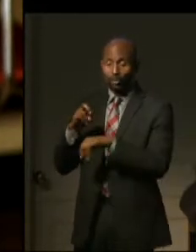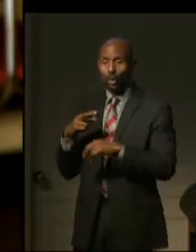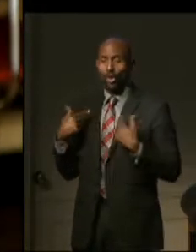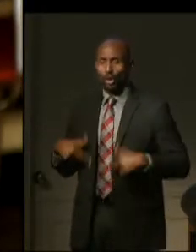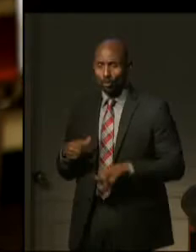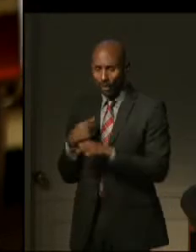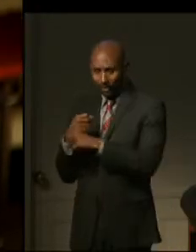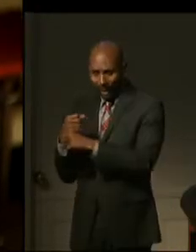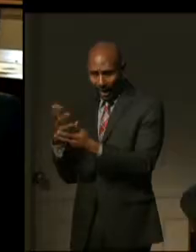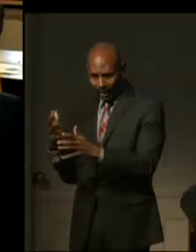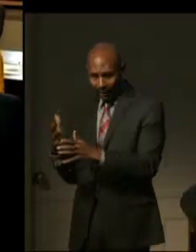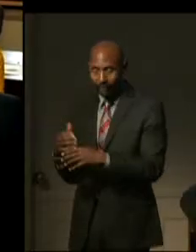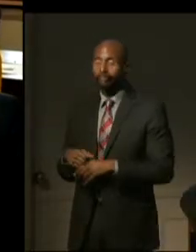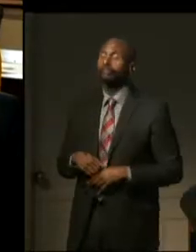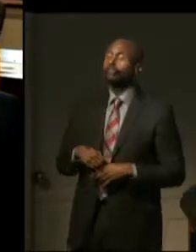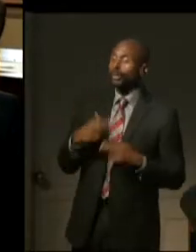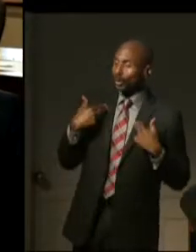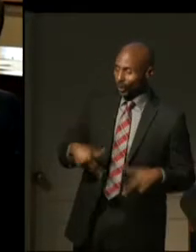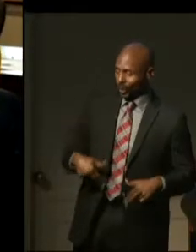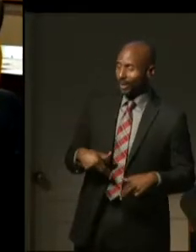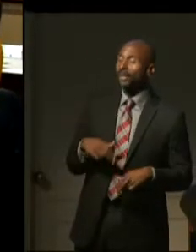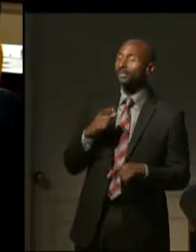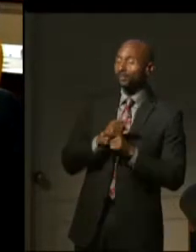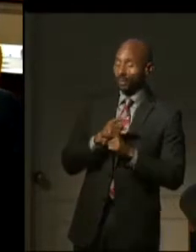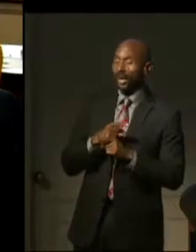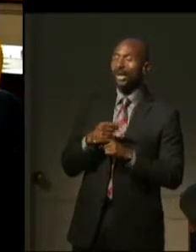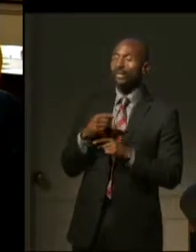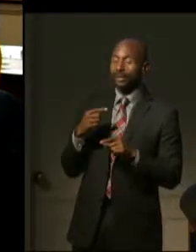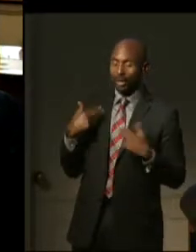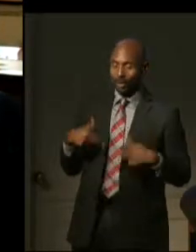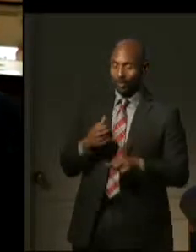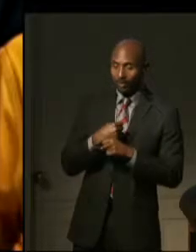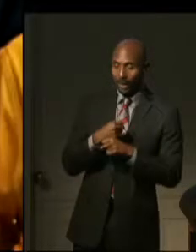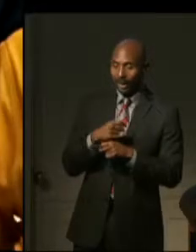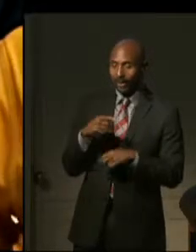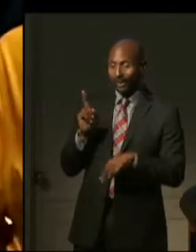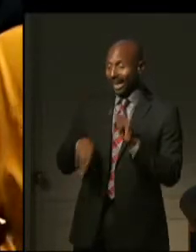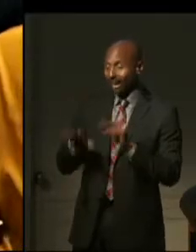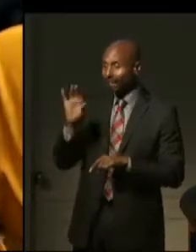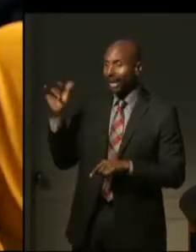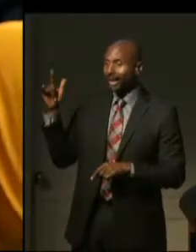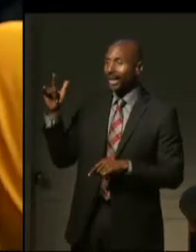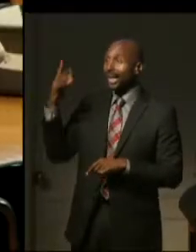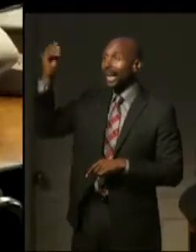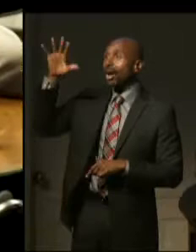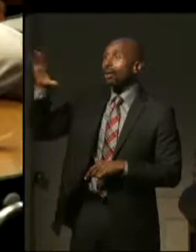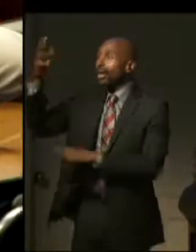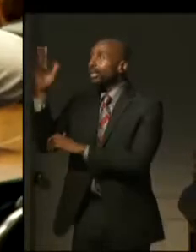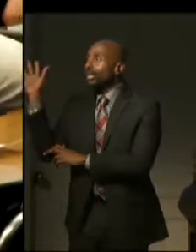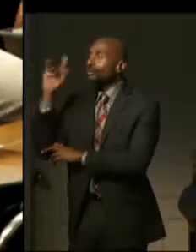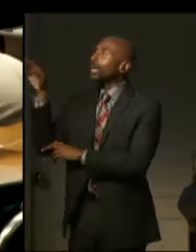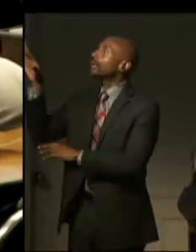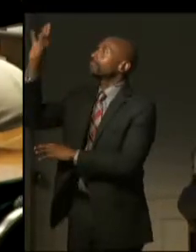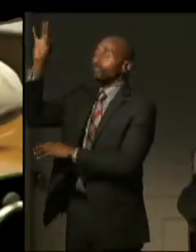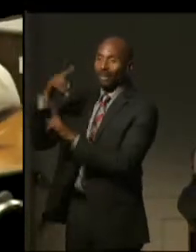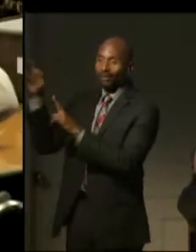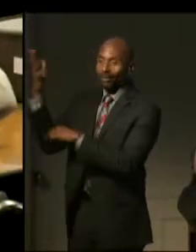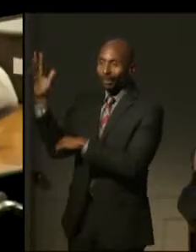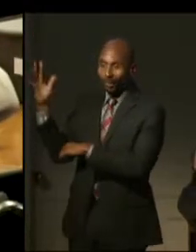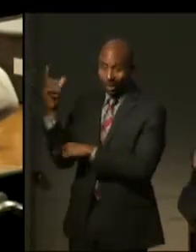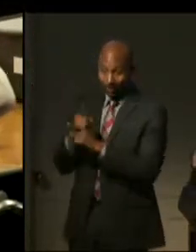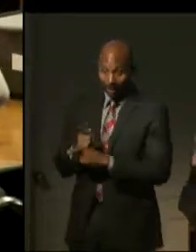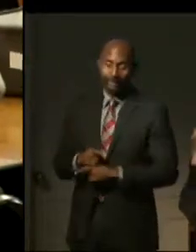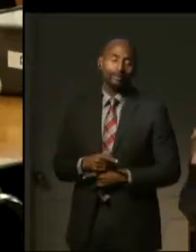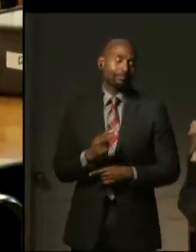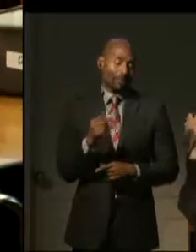Okay, so we don't find paper clips like growing on trees, right? No, all right. What did all